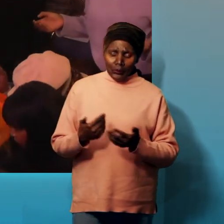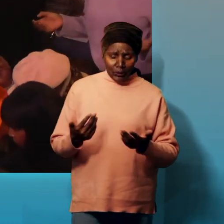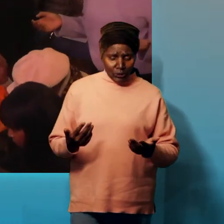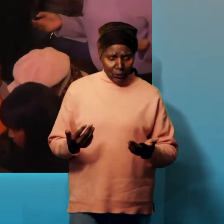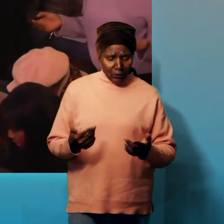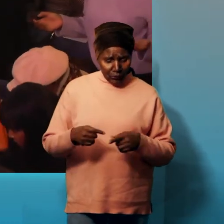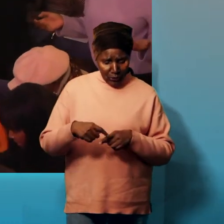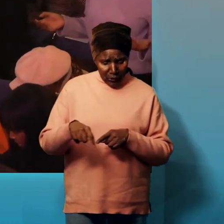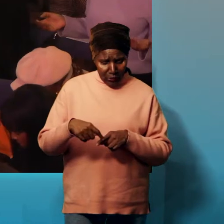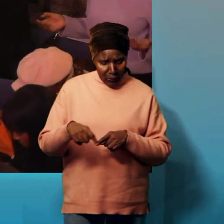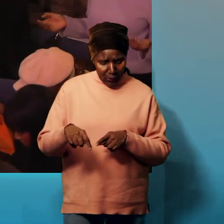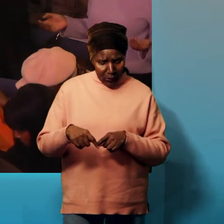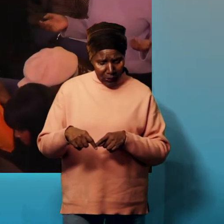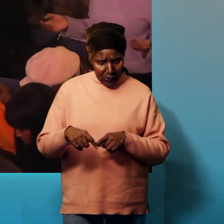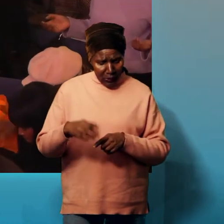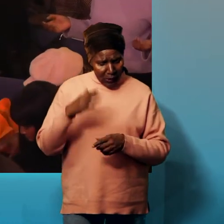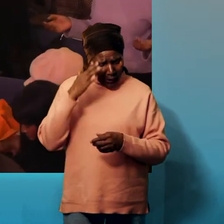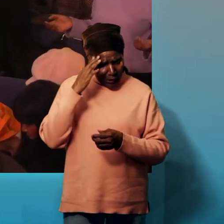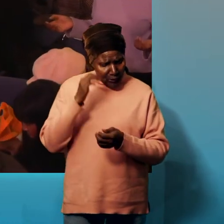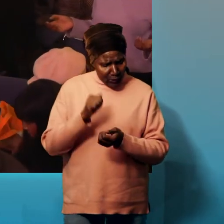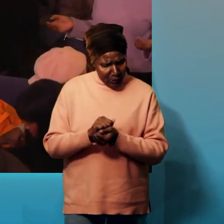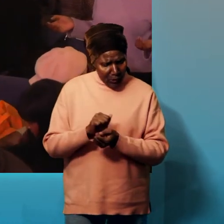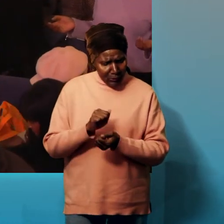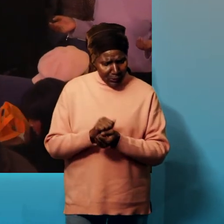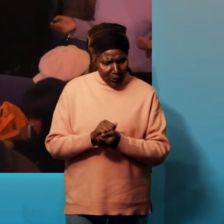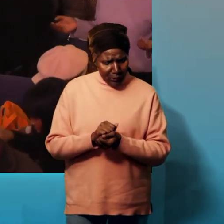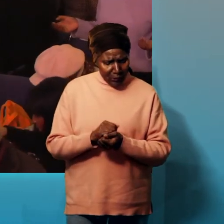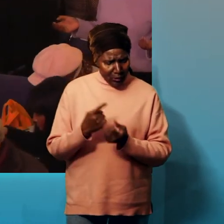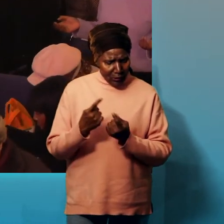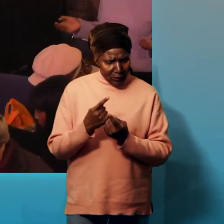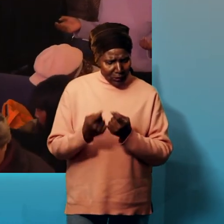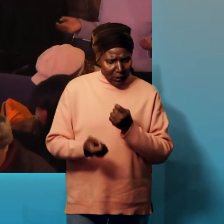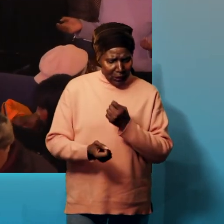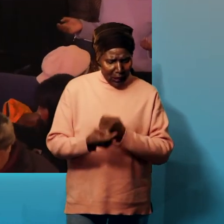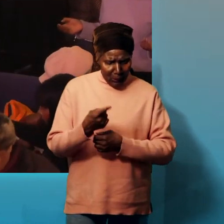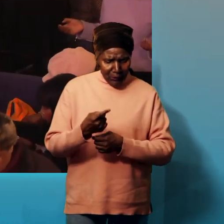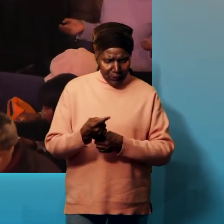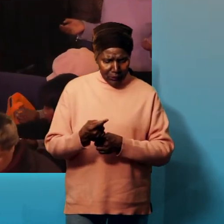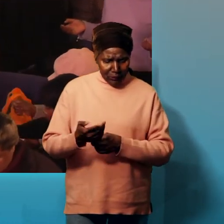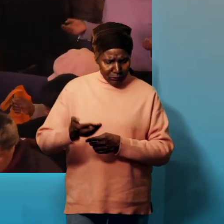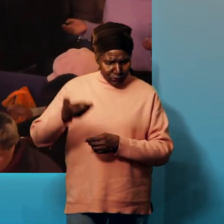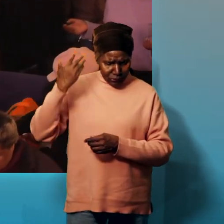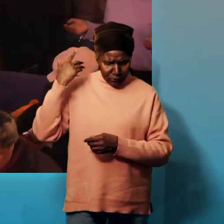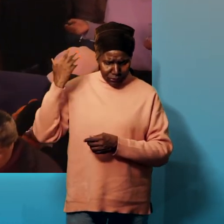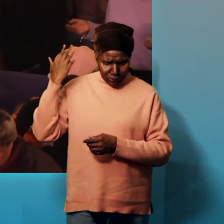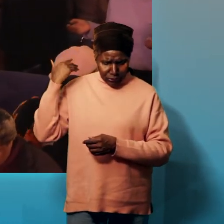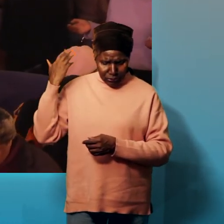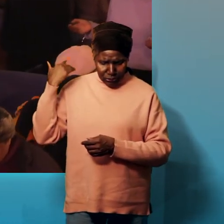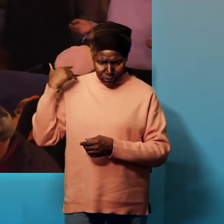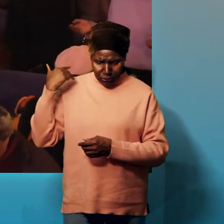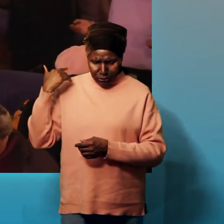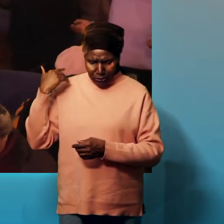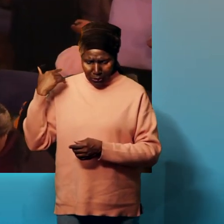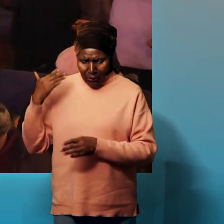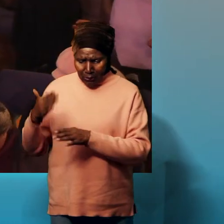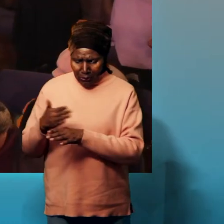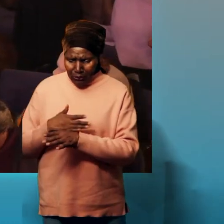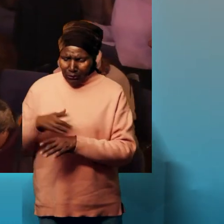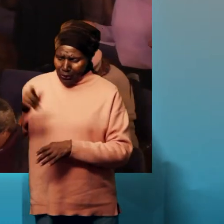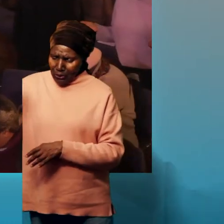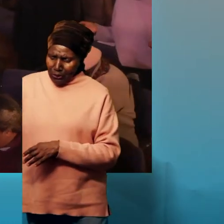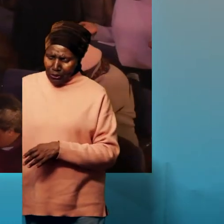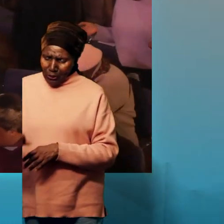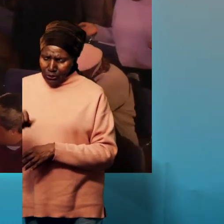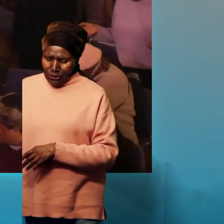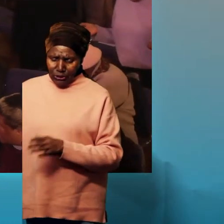as we remember what was done in the lead up to Good Friday, Lord, we thank you, Jesus, that one of the examples was